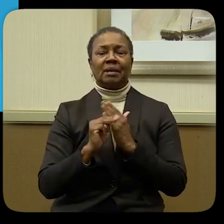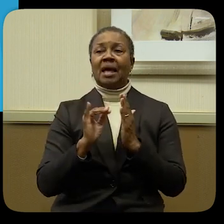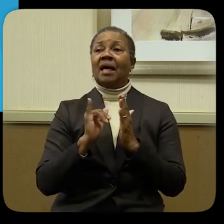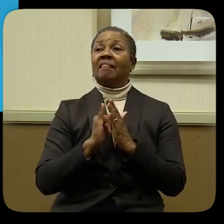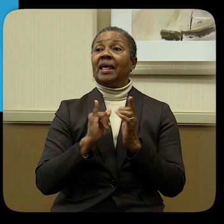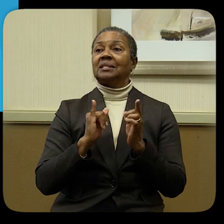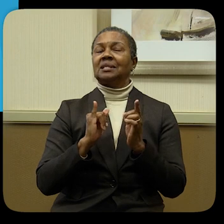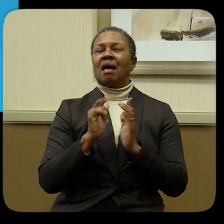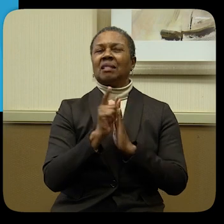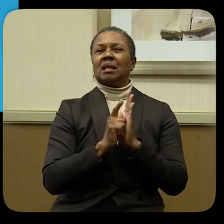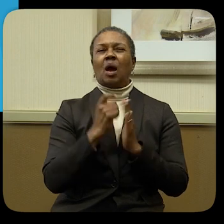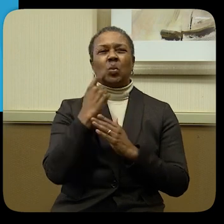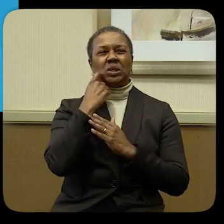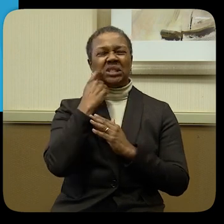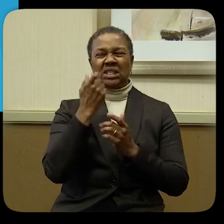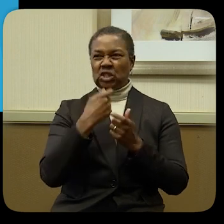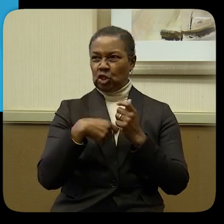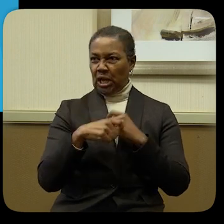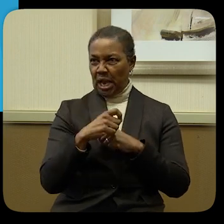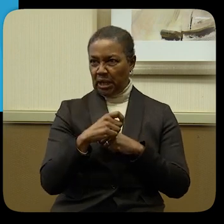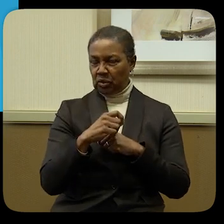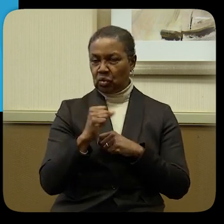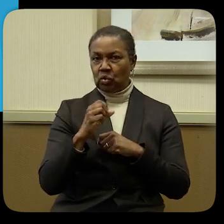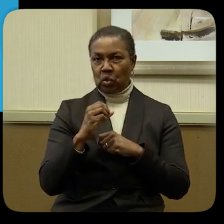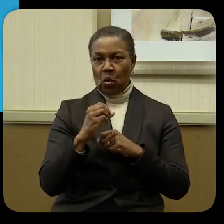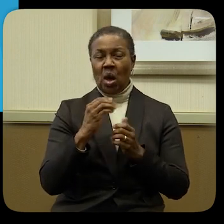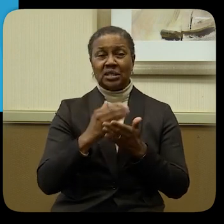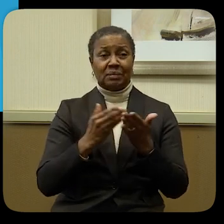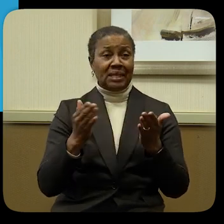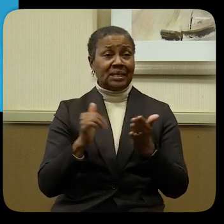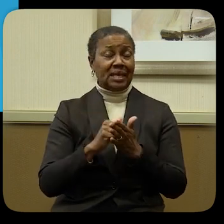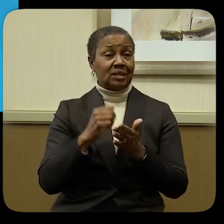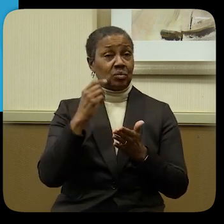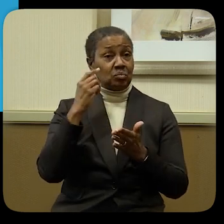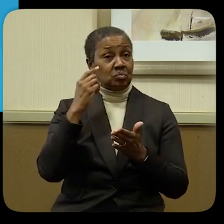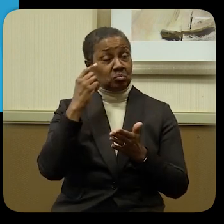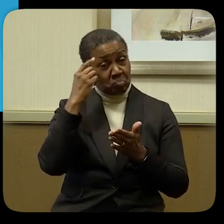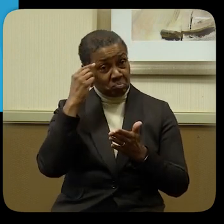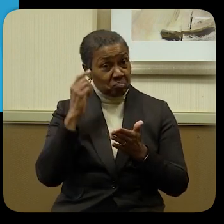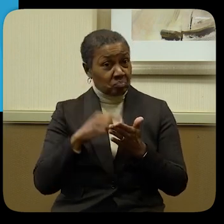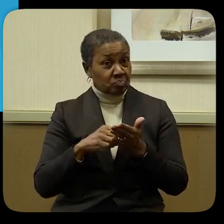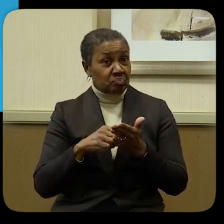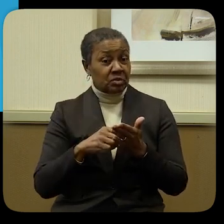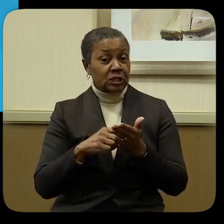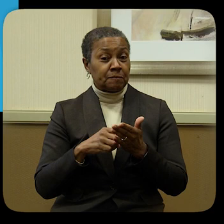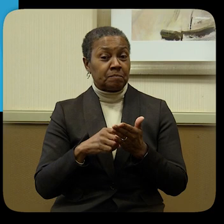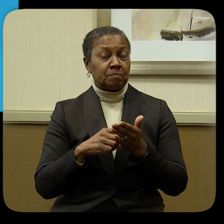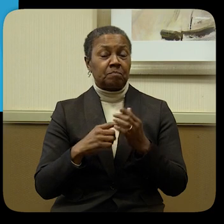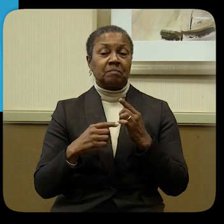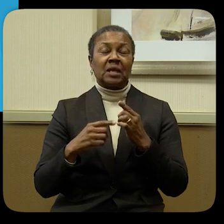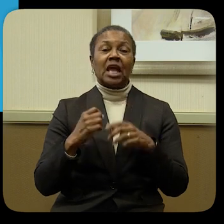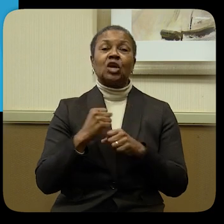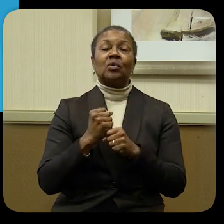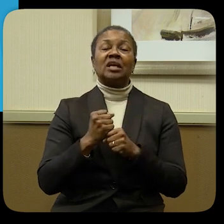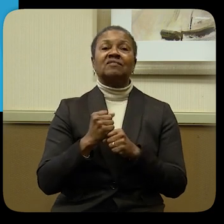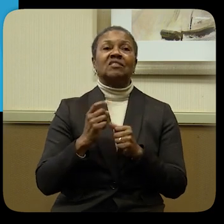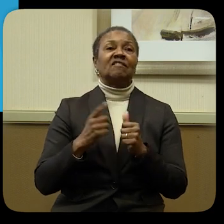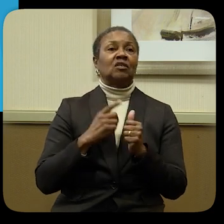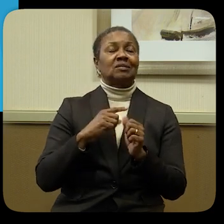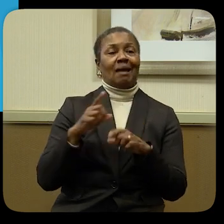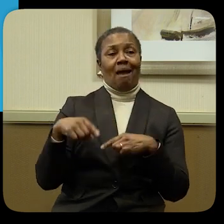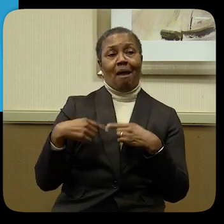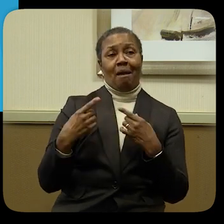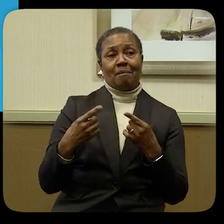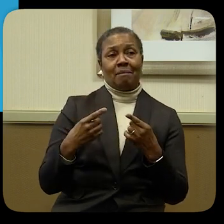the law was just changed. So some of the things to note about that is that it creates for the first